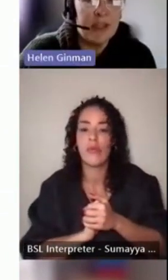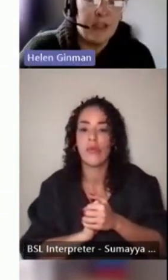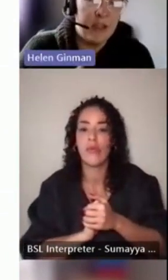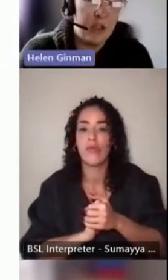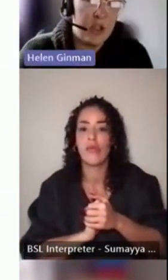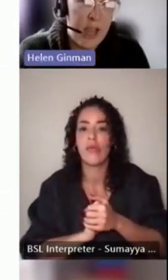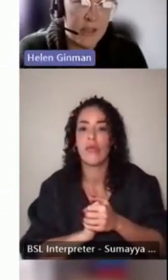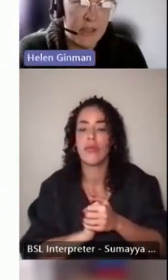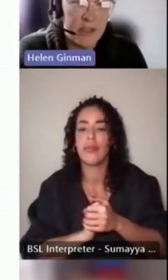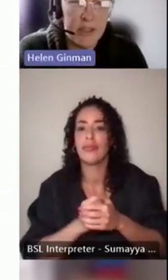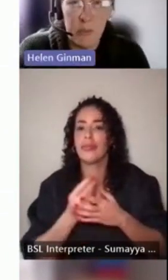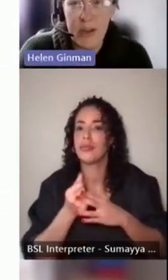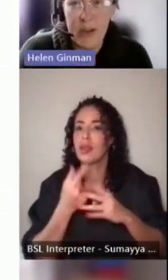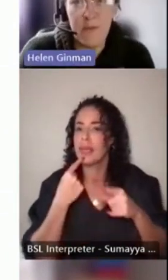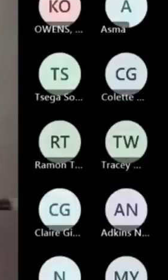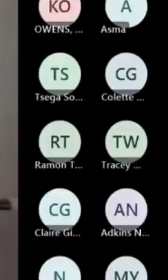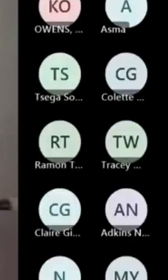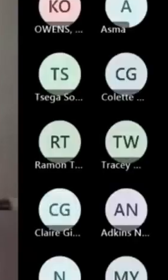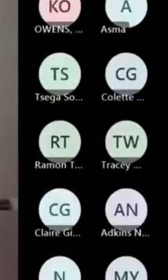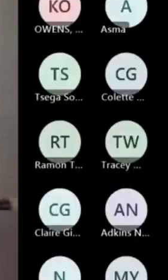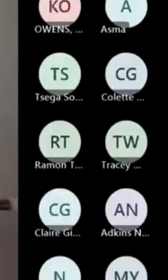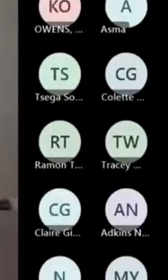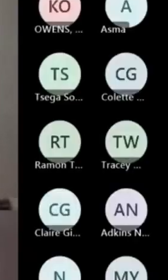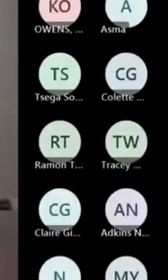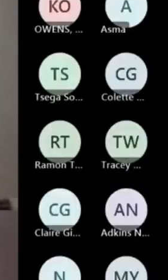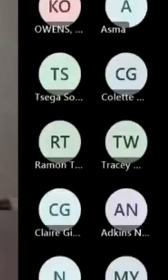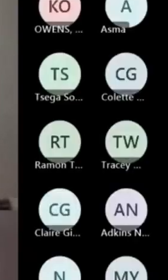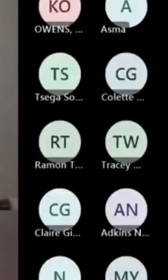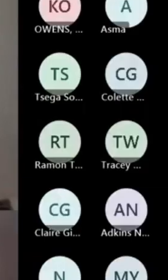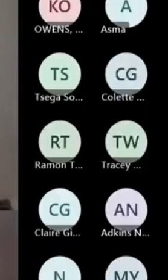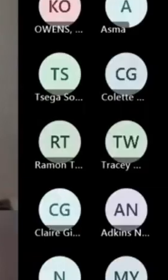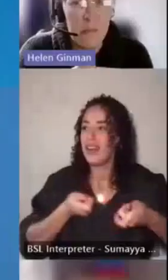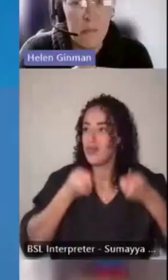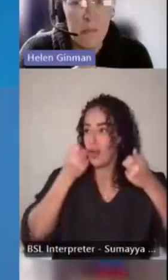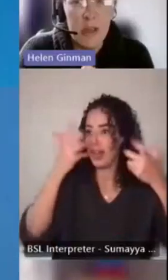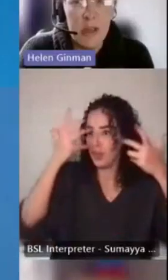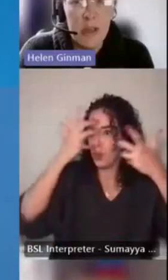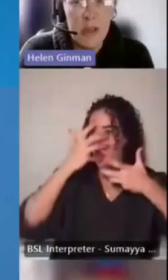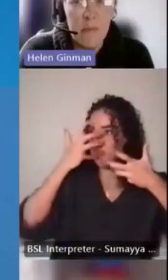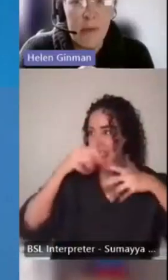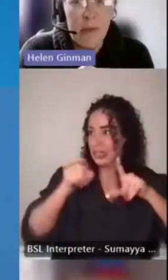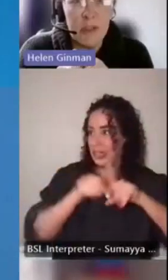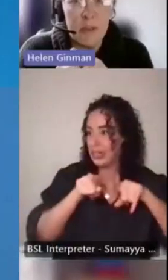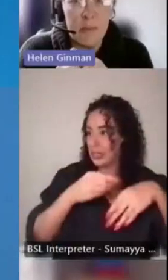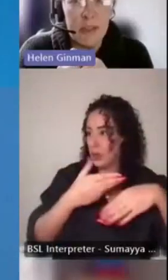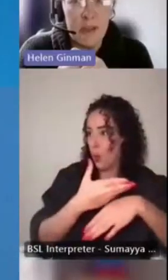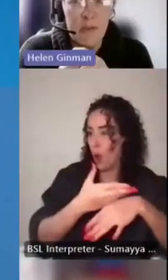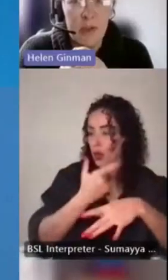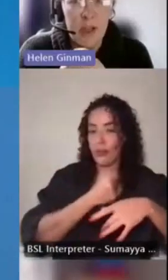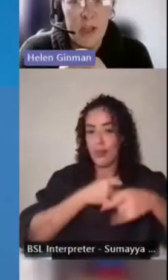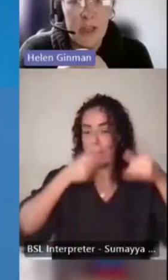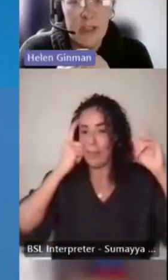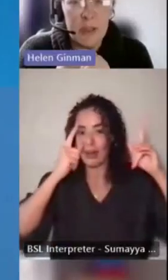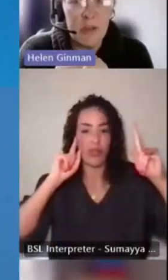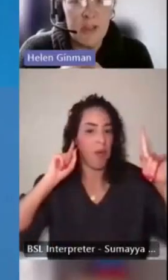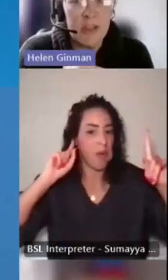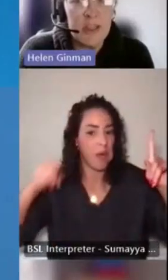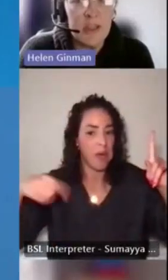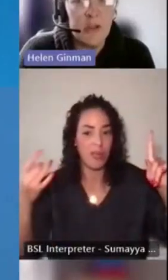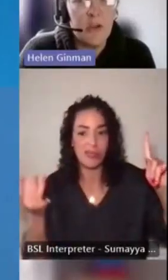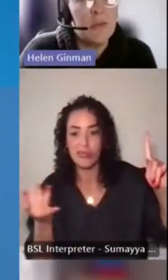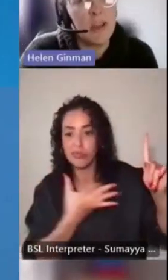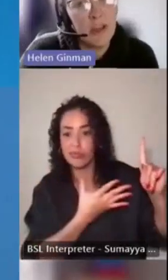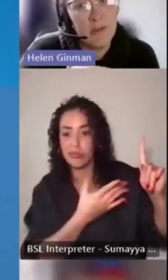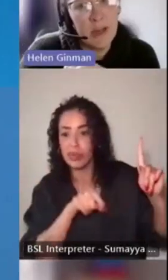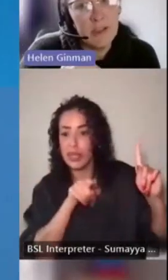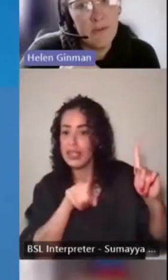Someone commented in the chat that said, when I have raised workload concerns like this example, my manager was dismissive. Is this because